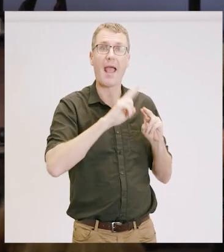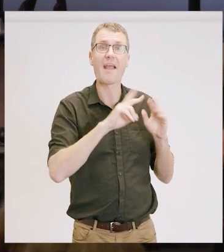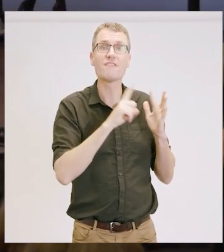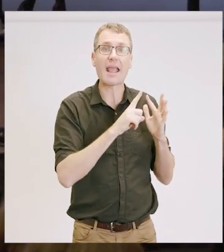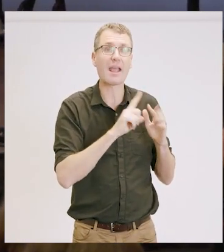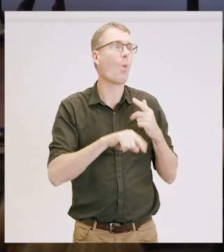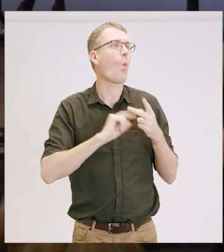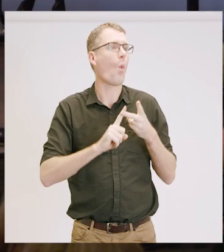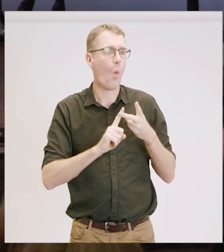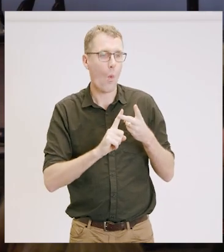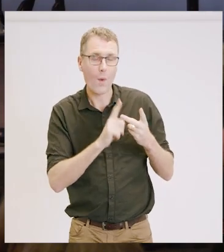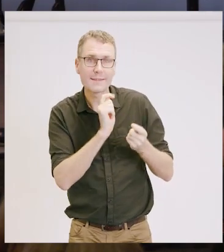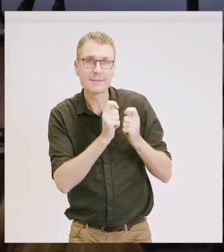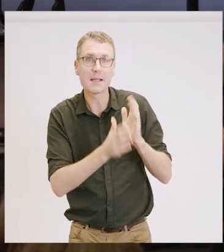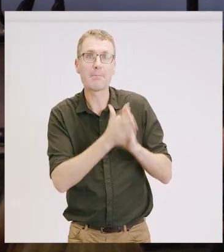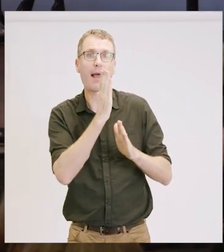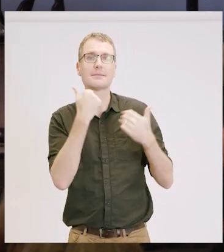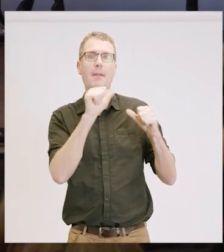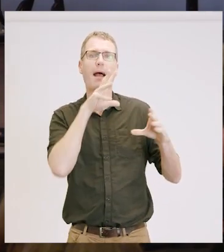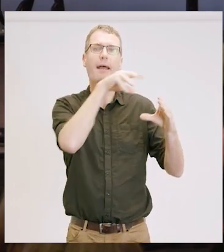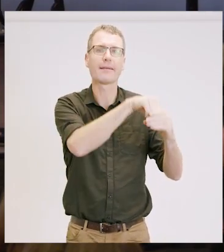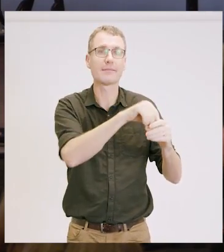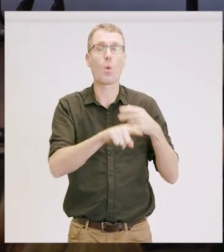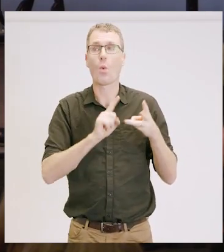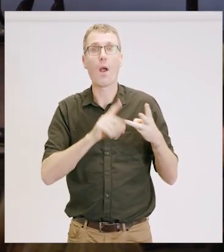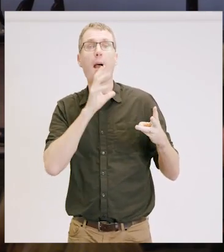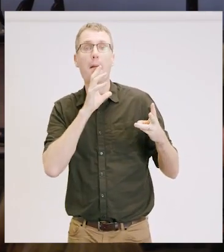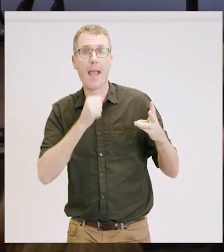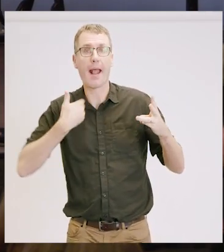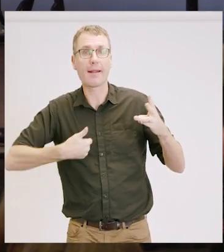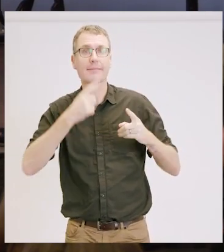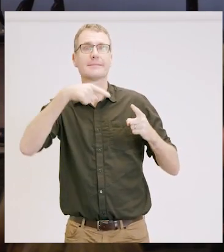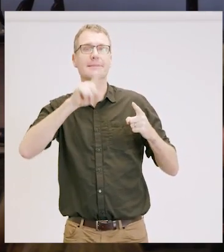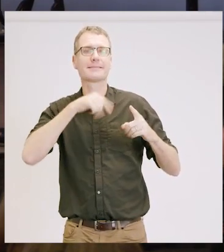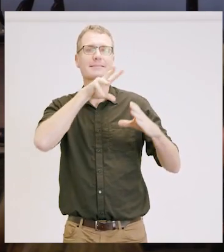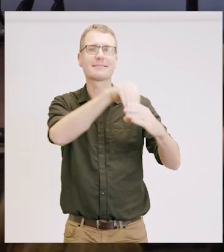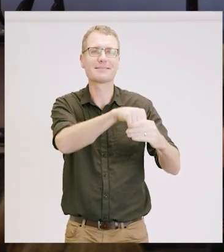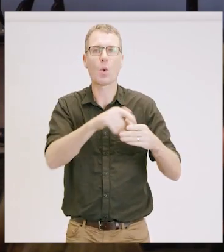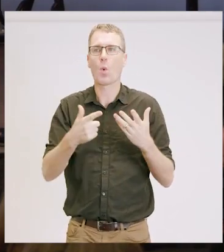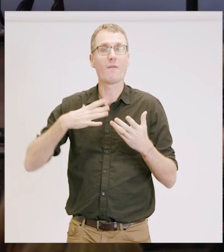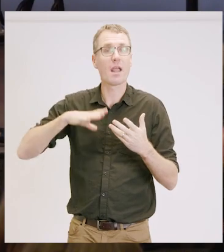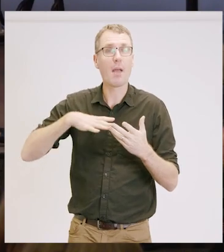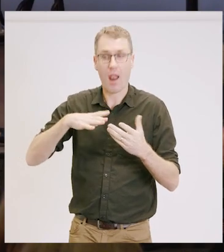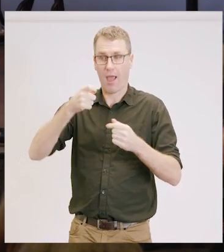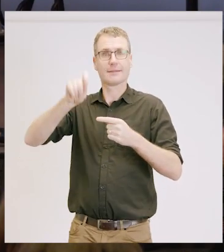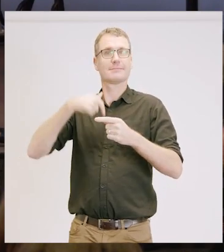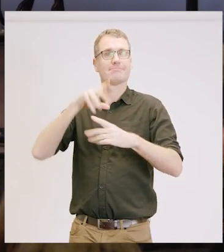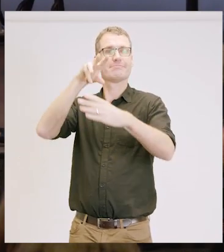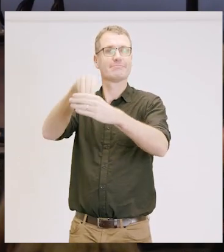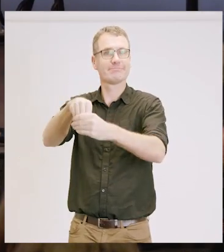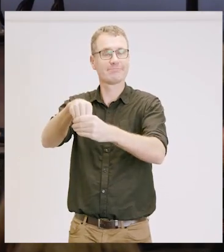might join by sitting a test, or you might need to be a male or a female, or you might have to qualify in some sort of